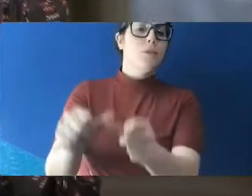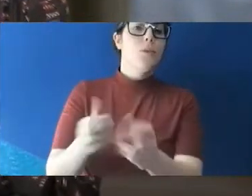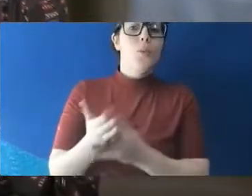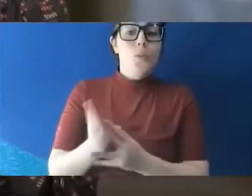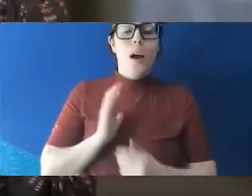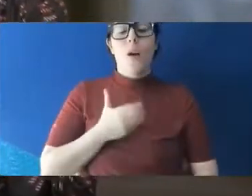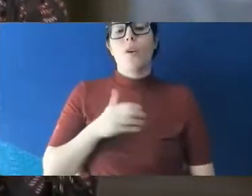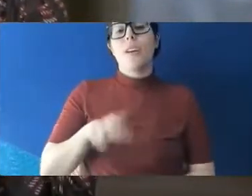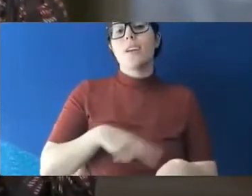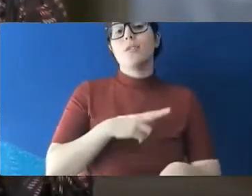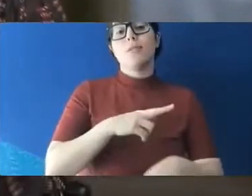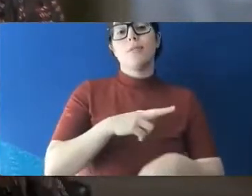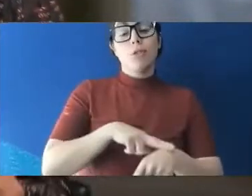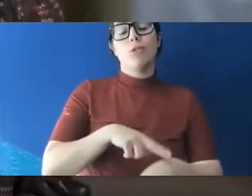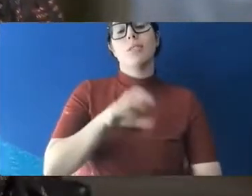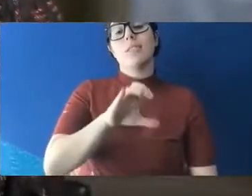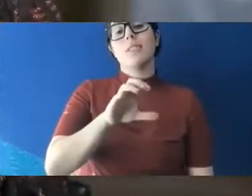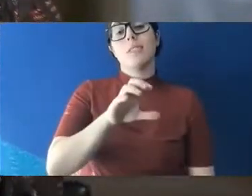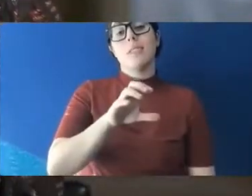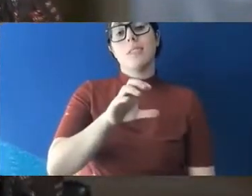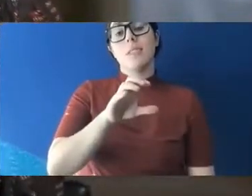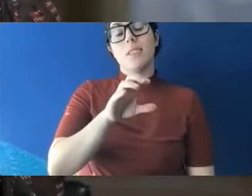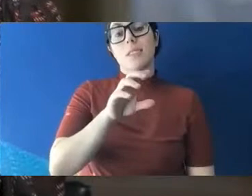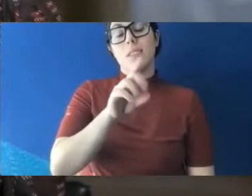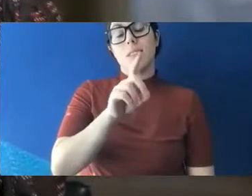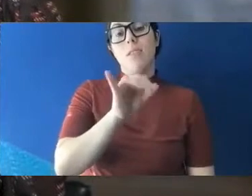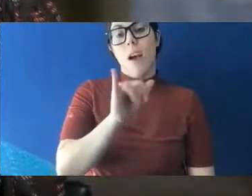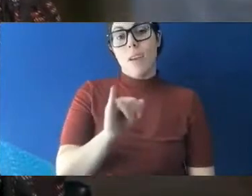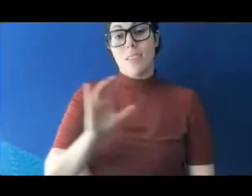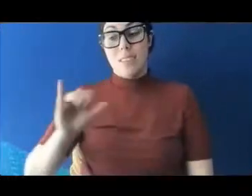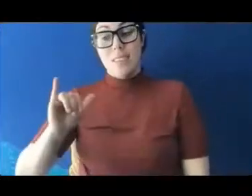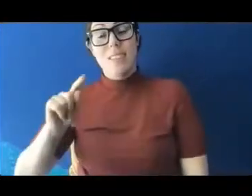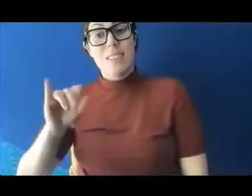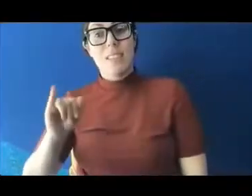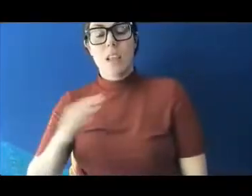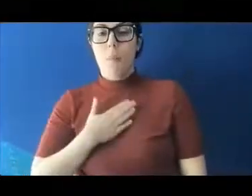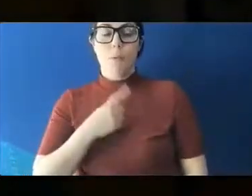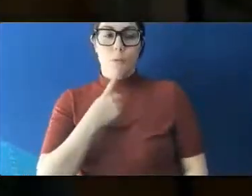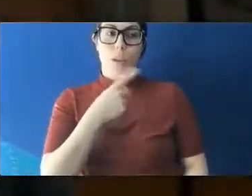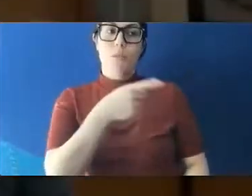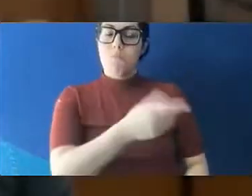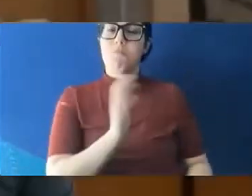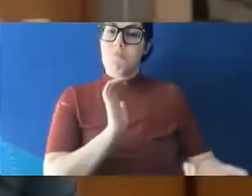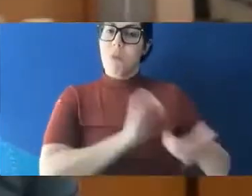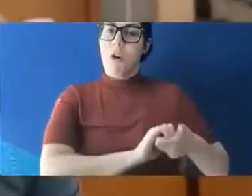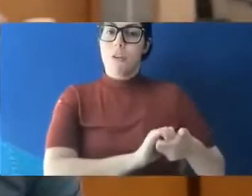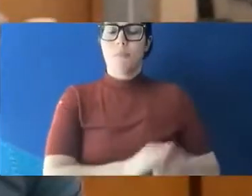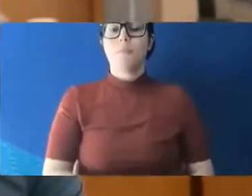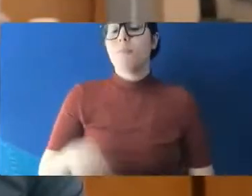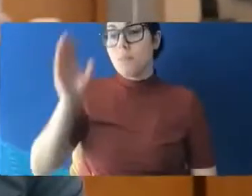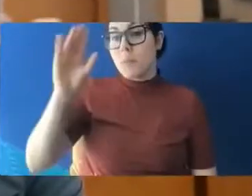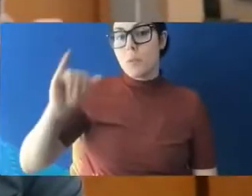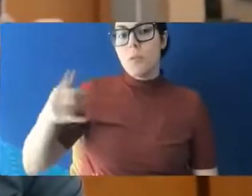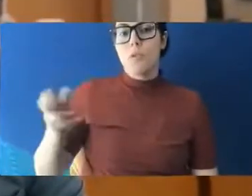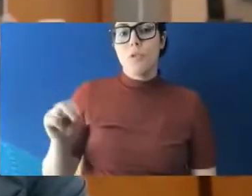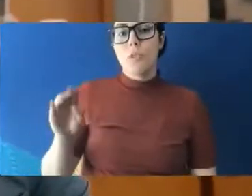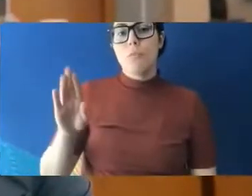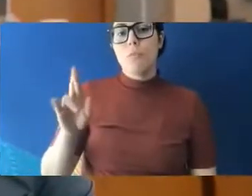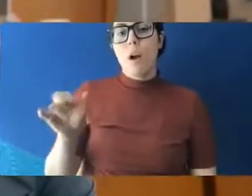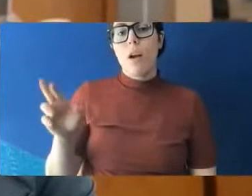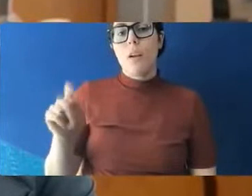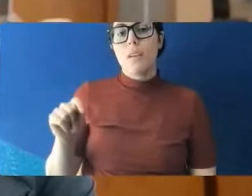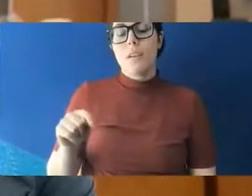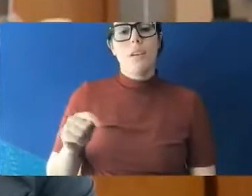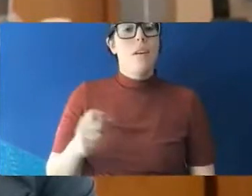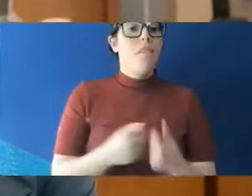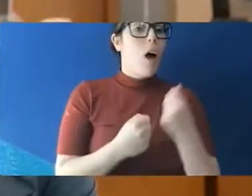and Citi, we're proud to call many of them our partners. Hi, I'm John Bryant, founder, chairman,